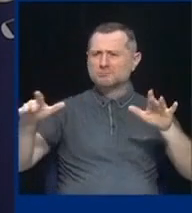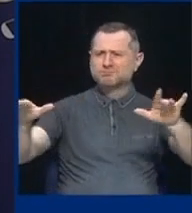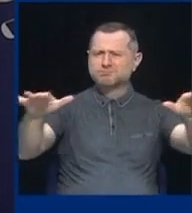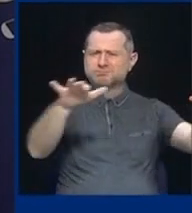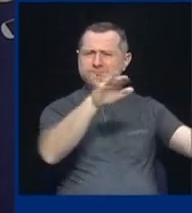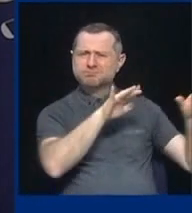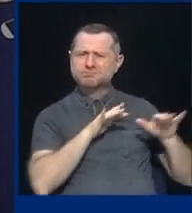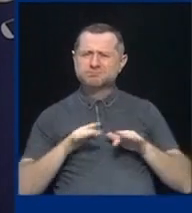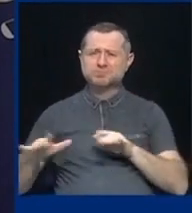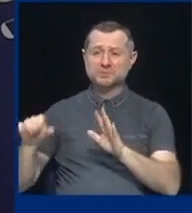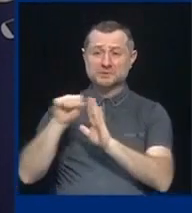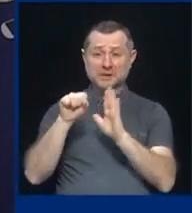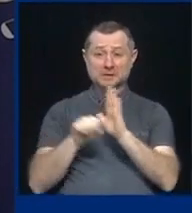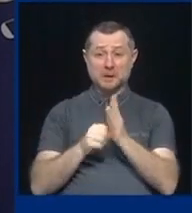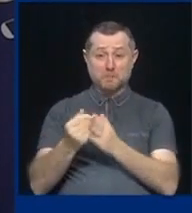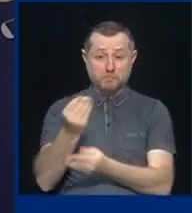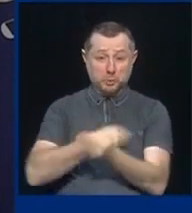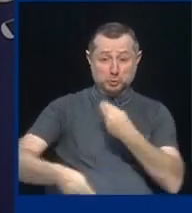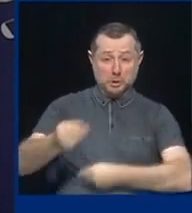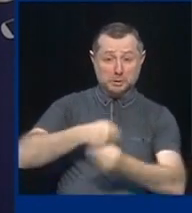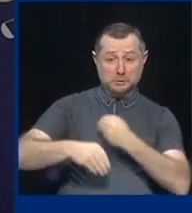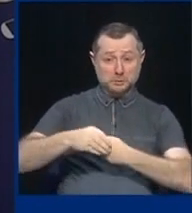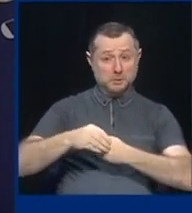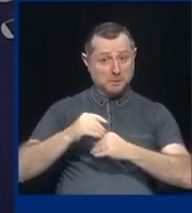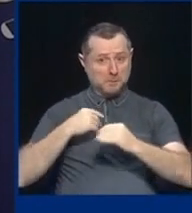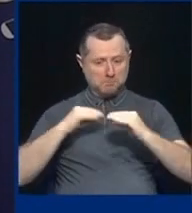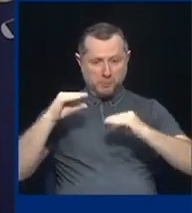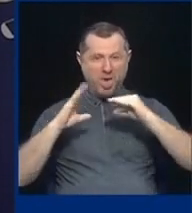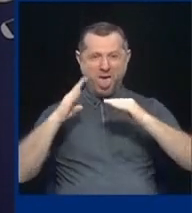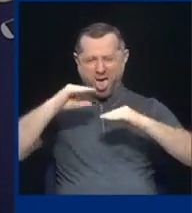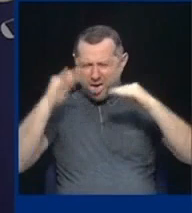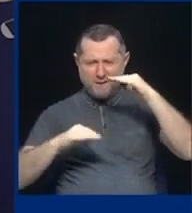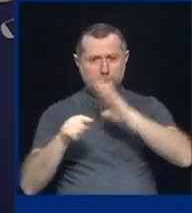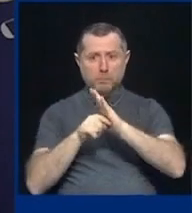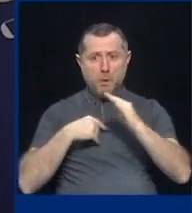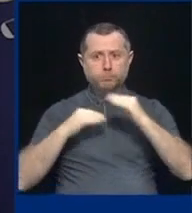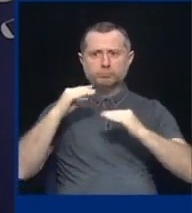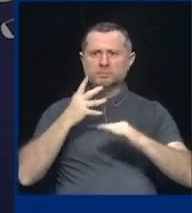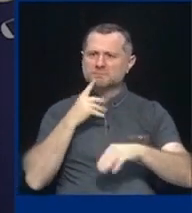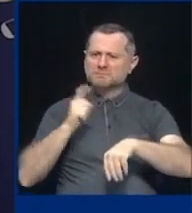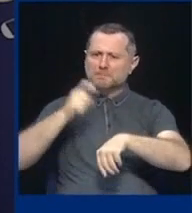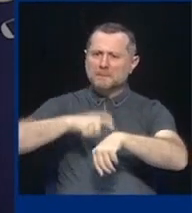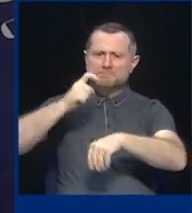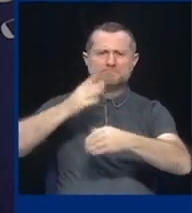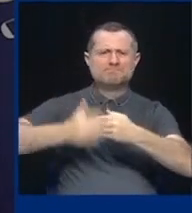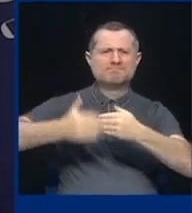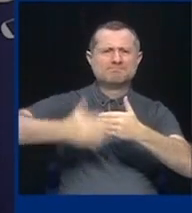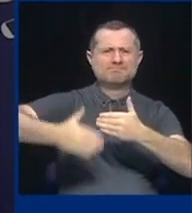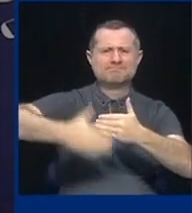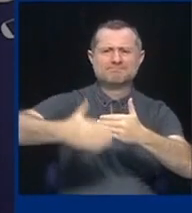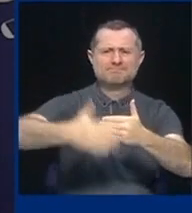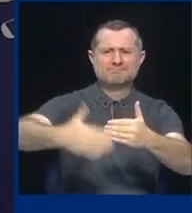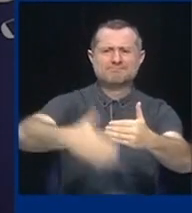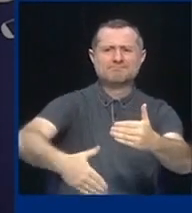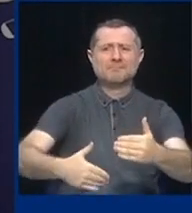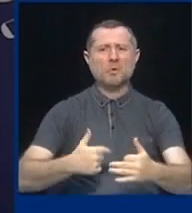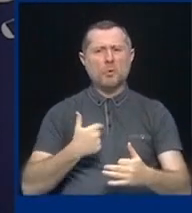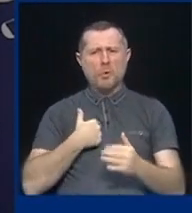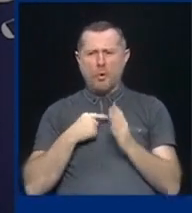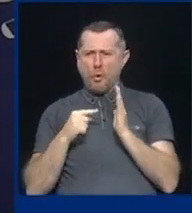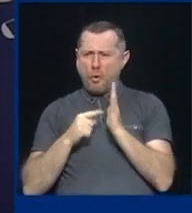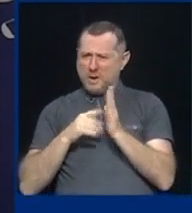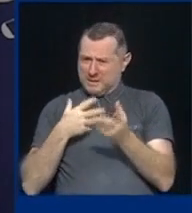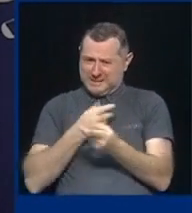got it done on time, more than any other administration, because government should work and perform. Free college